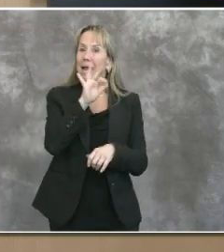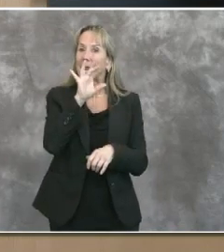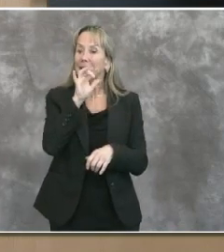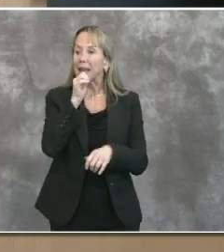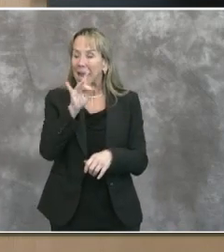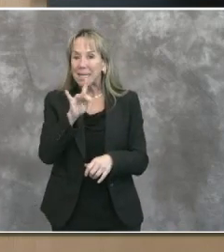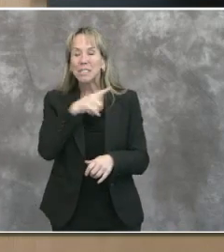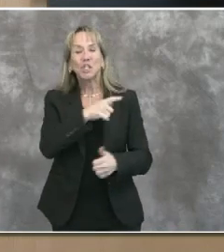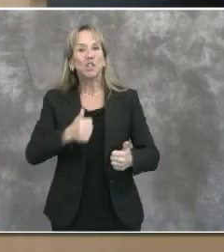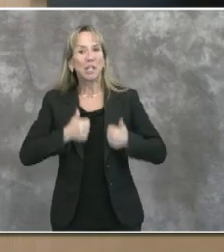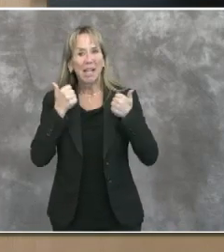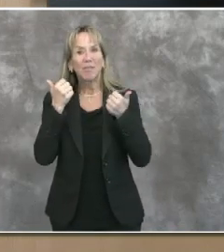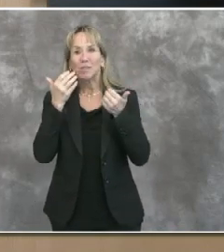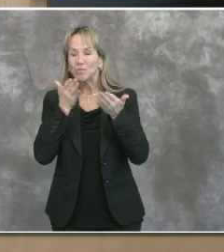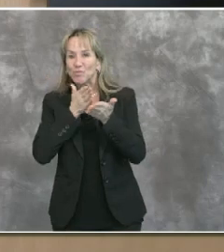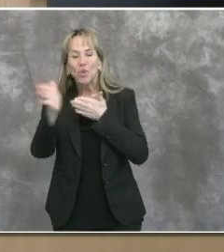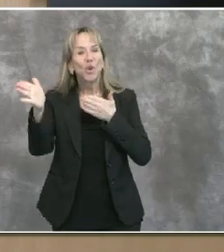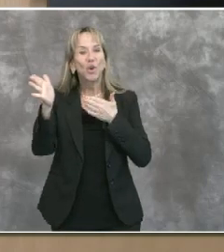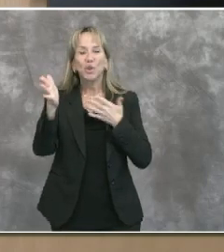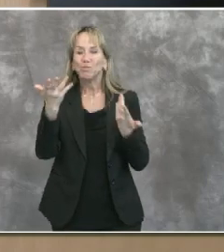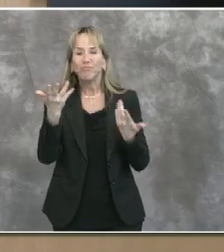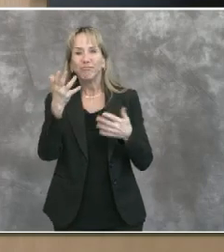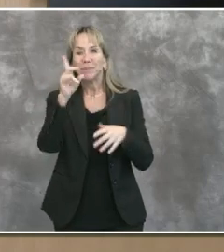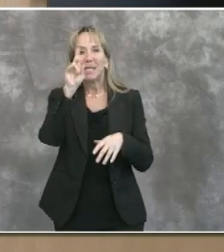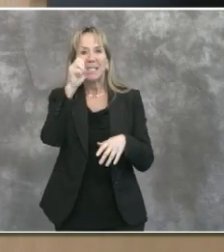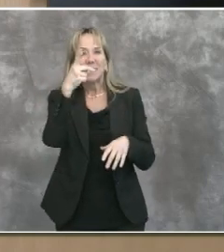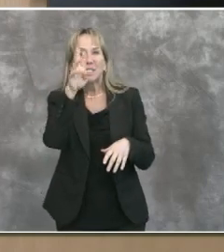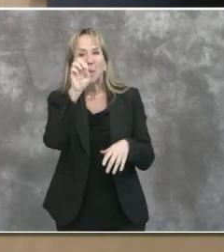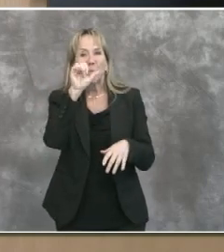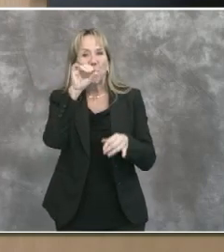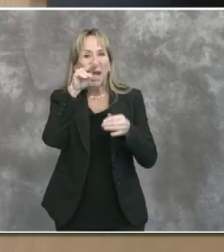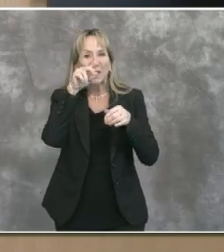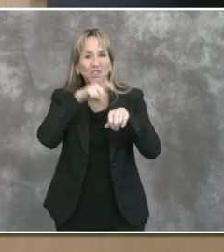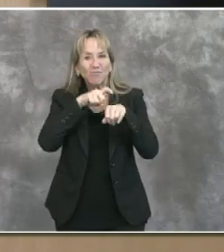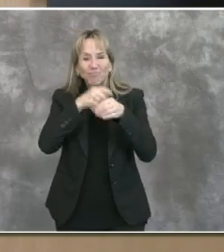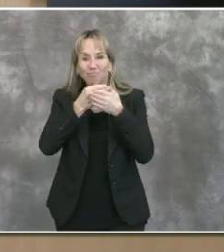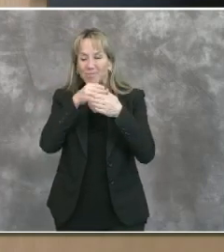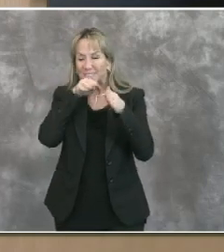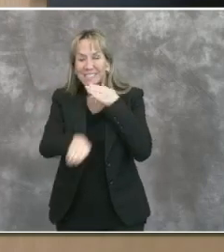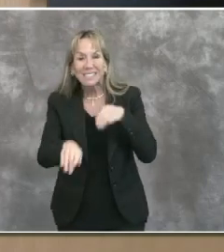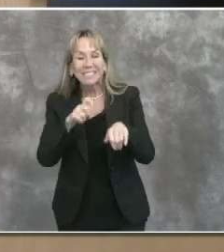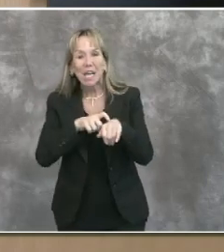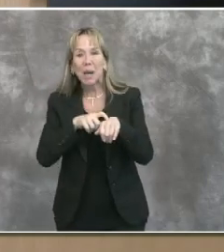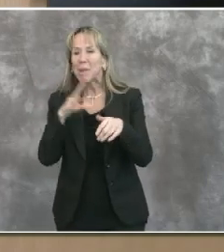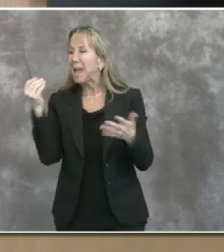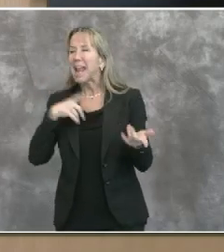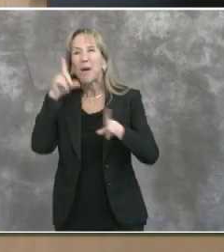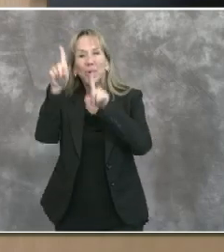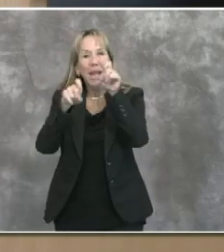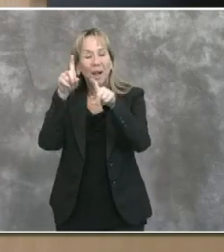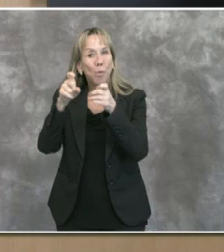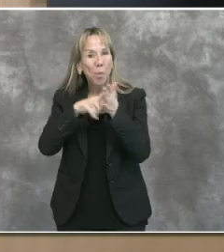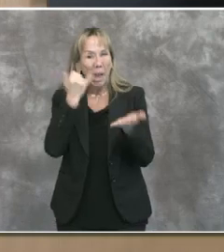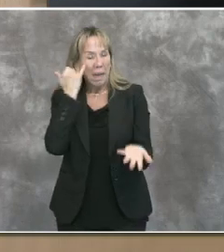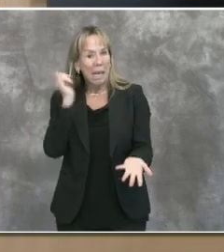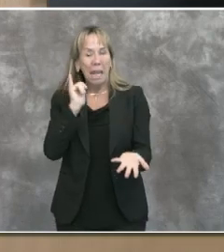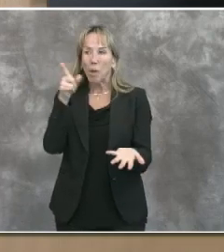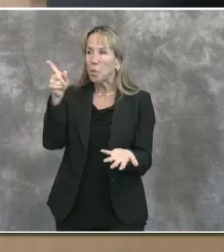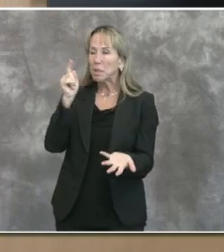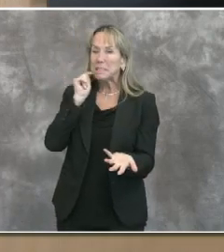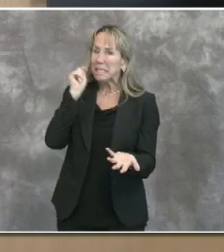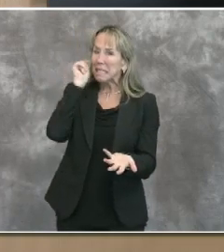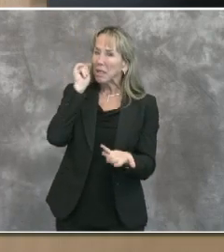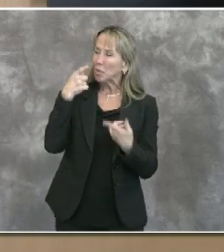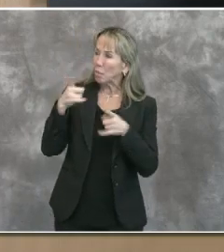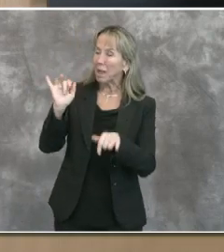II. And I remember asking her about what it was like to be a teenager at that time. And she said,